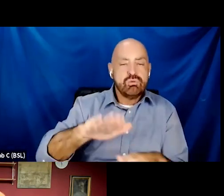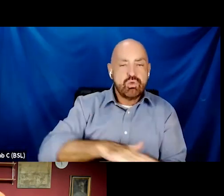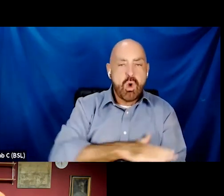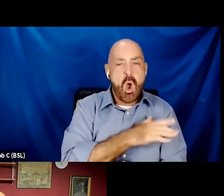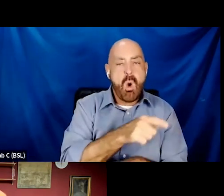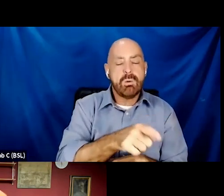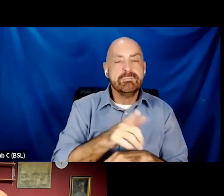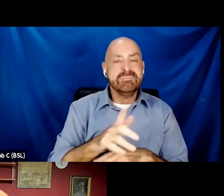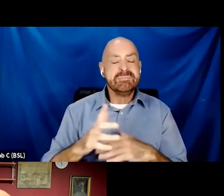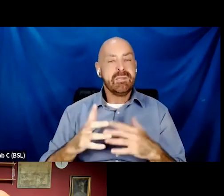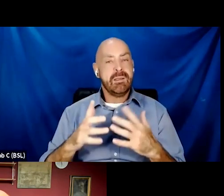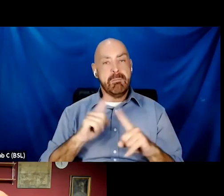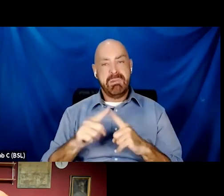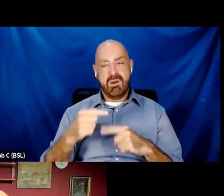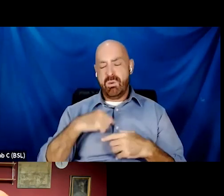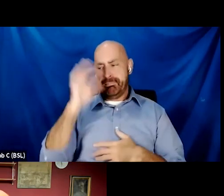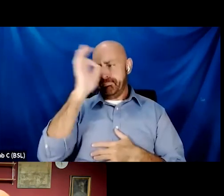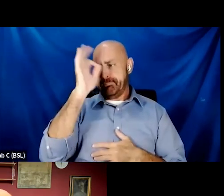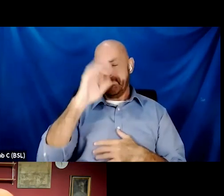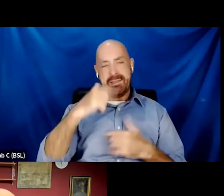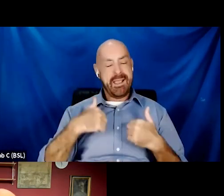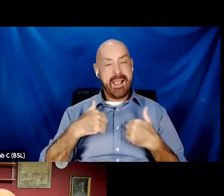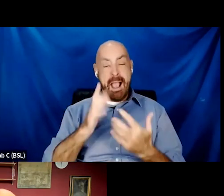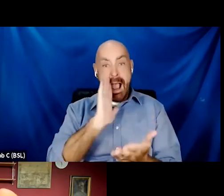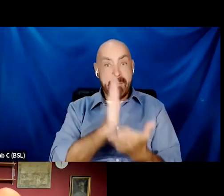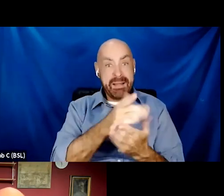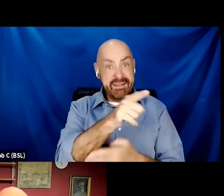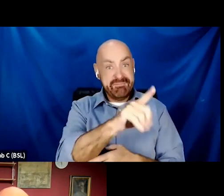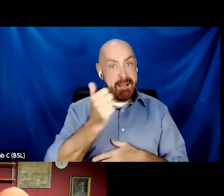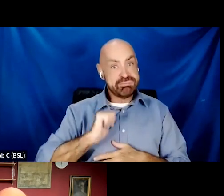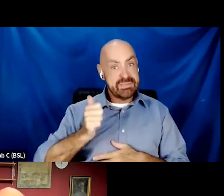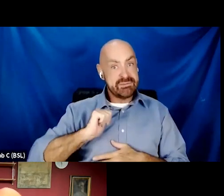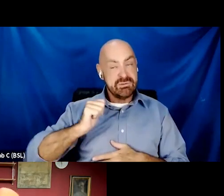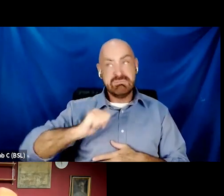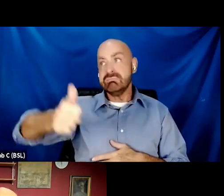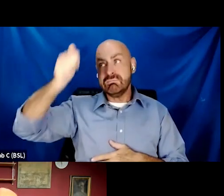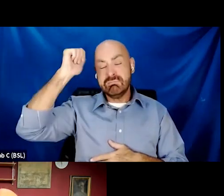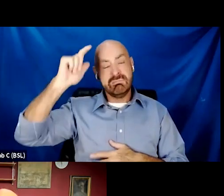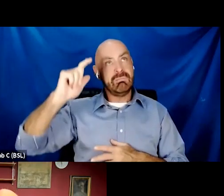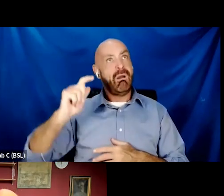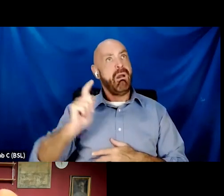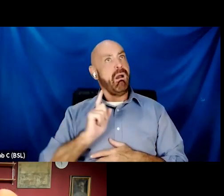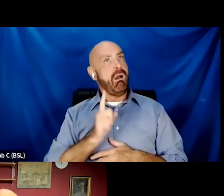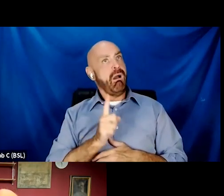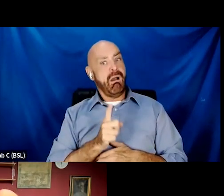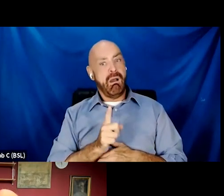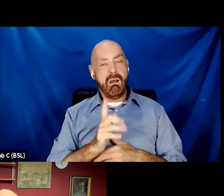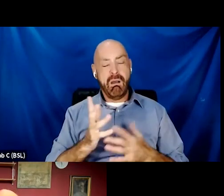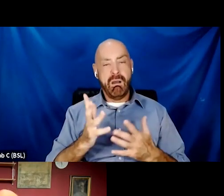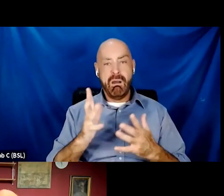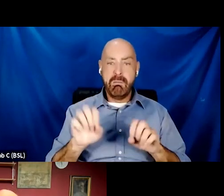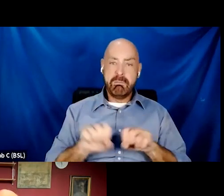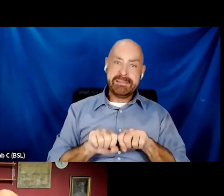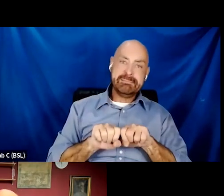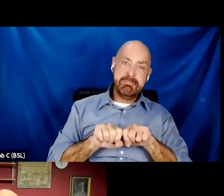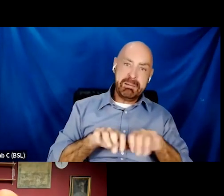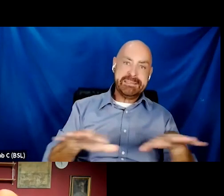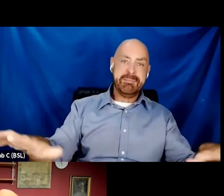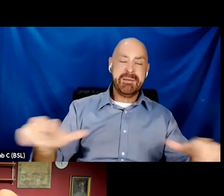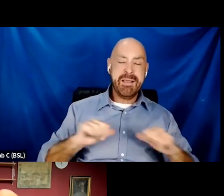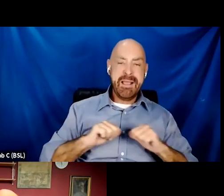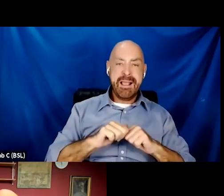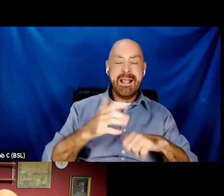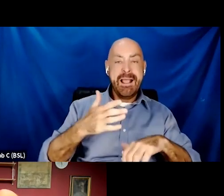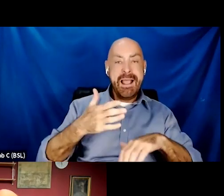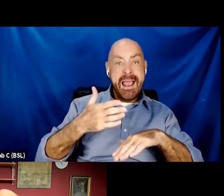little we know about things. I believed those predictions. It made sense to me. I never believed we'd come out of the pandemic with a labour shortage, but